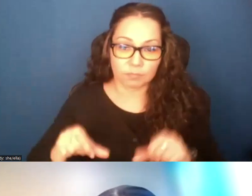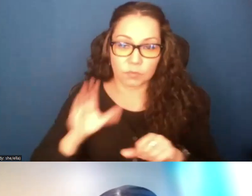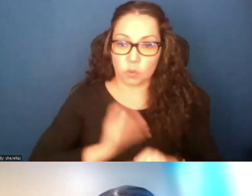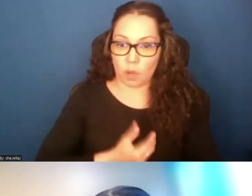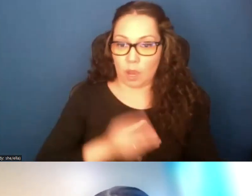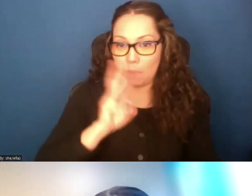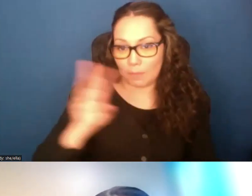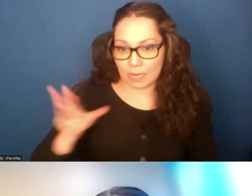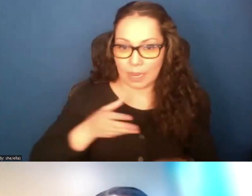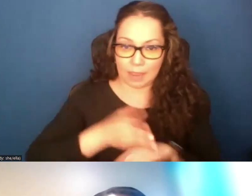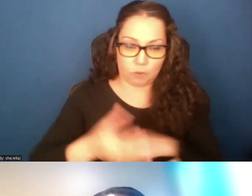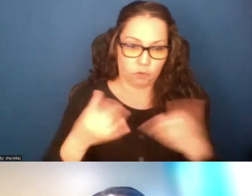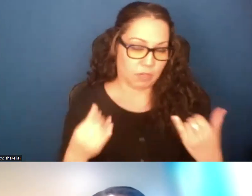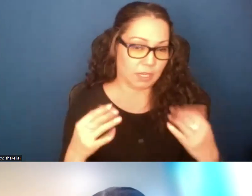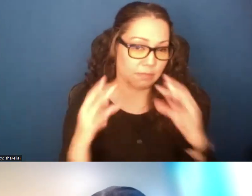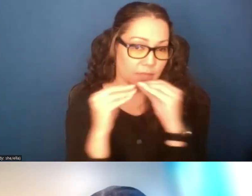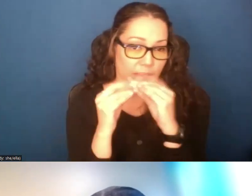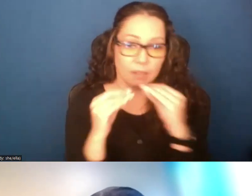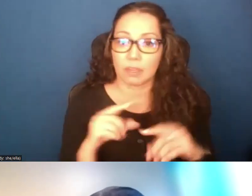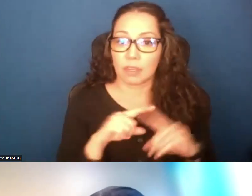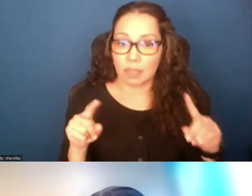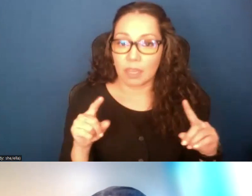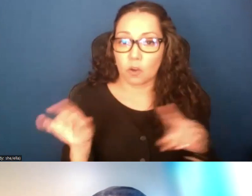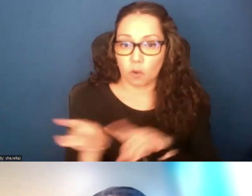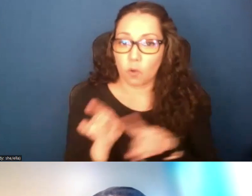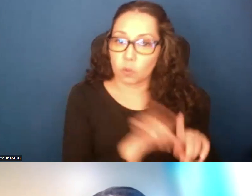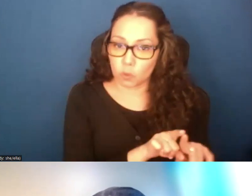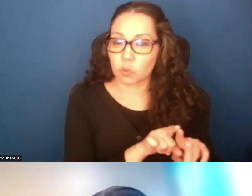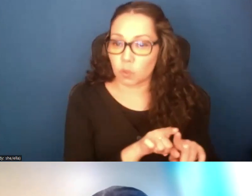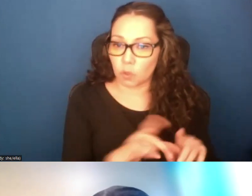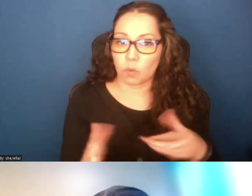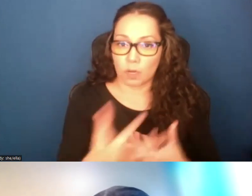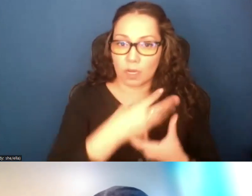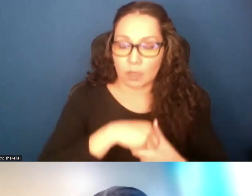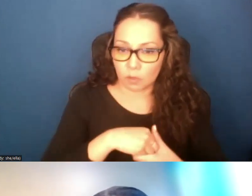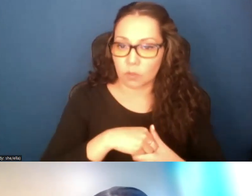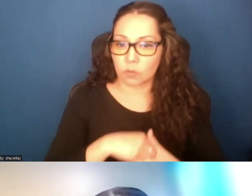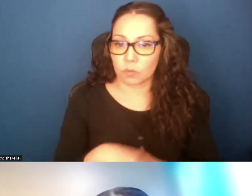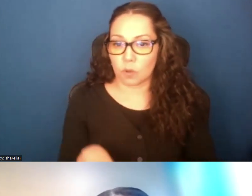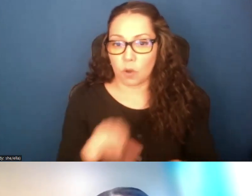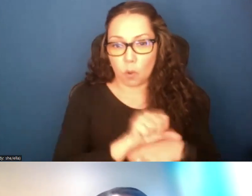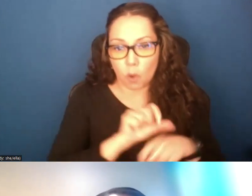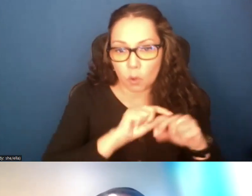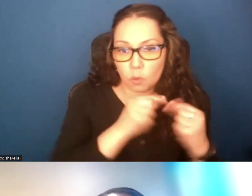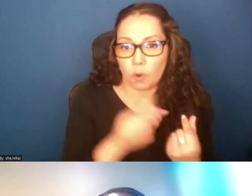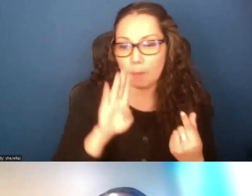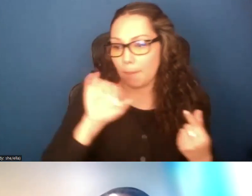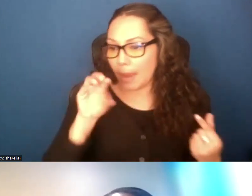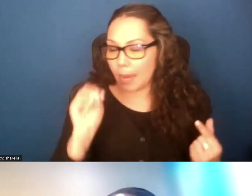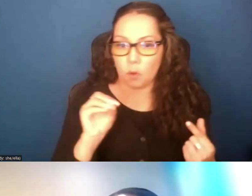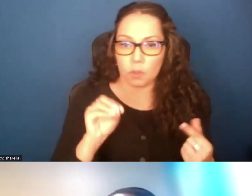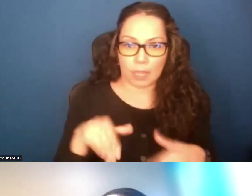after today's meeting. We will also be including workgroup member bio that have been submitted to CDA.